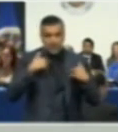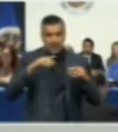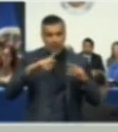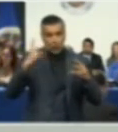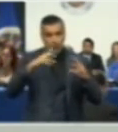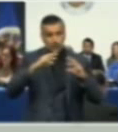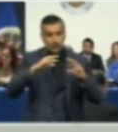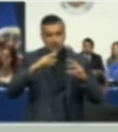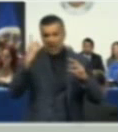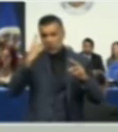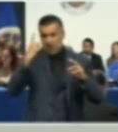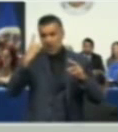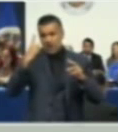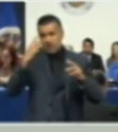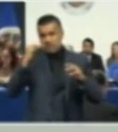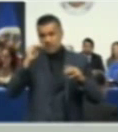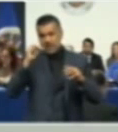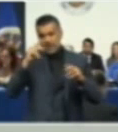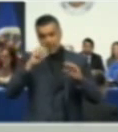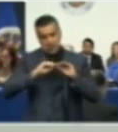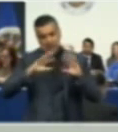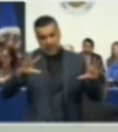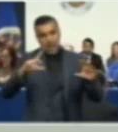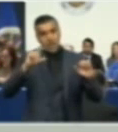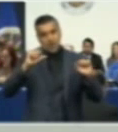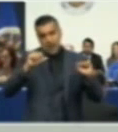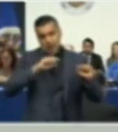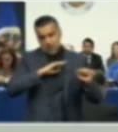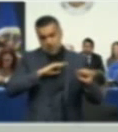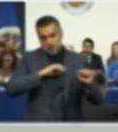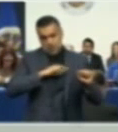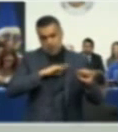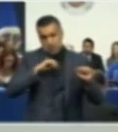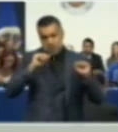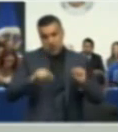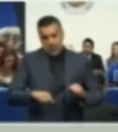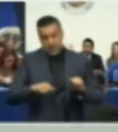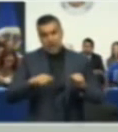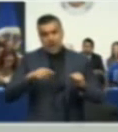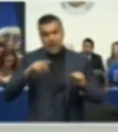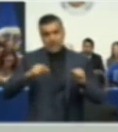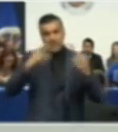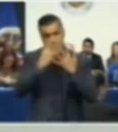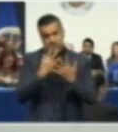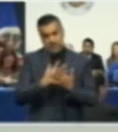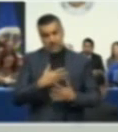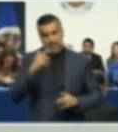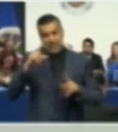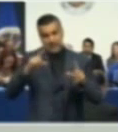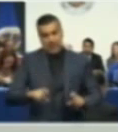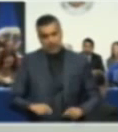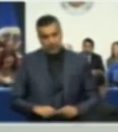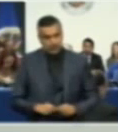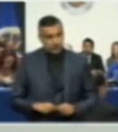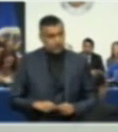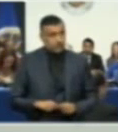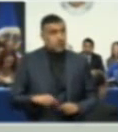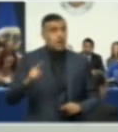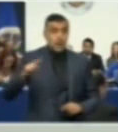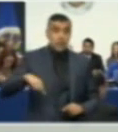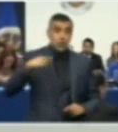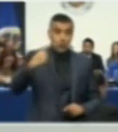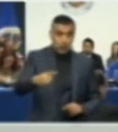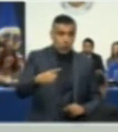very clear mechanisms to carry out that that whole test. And then